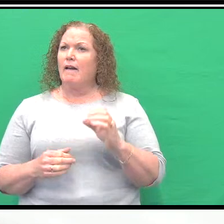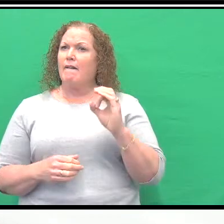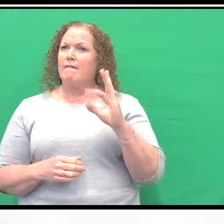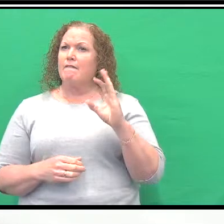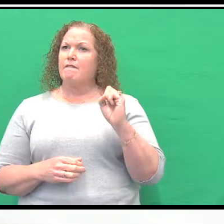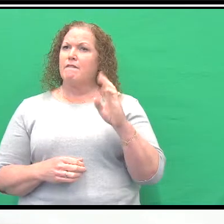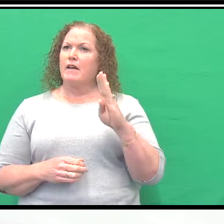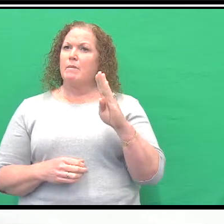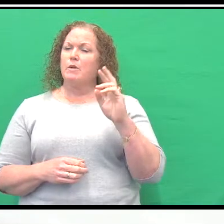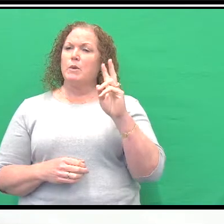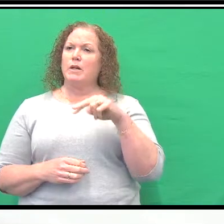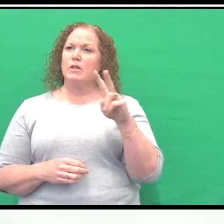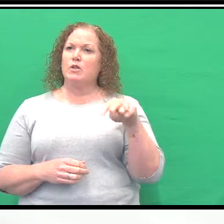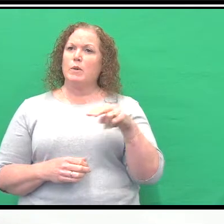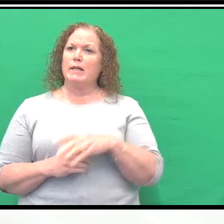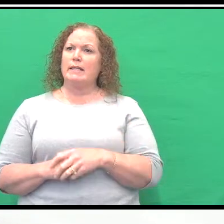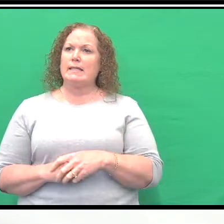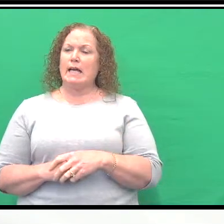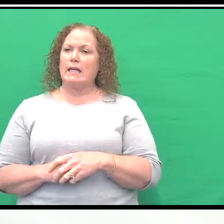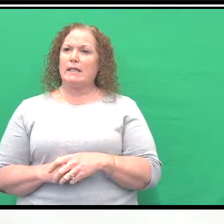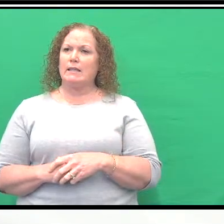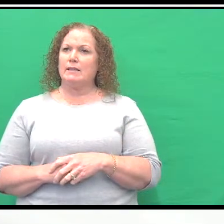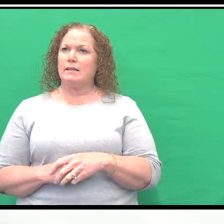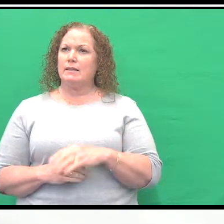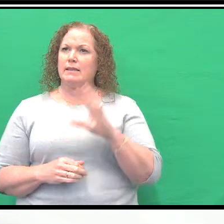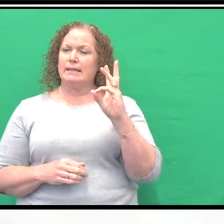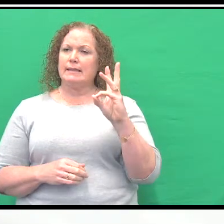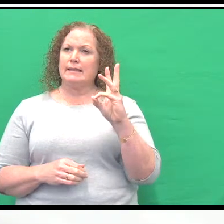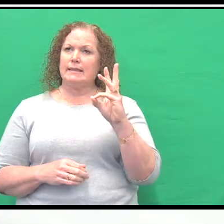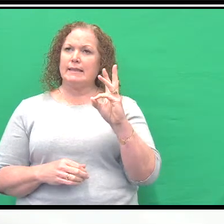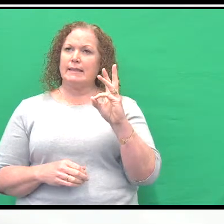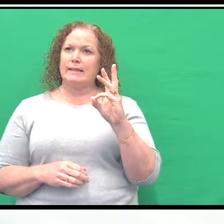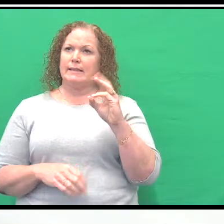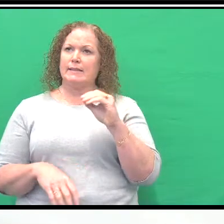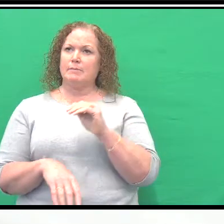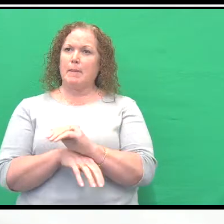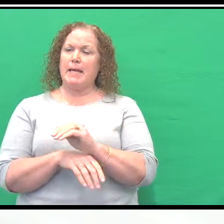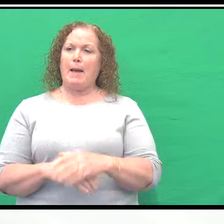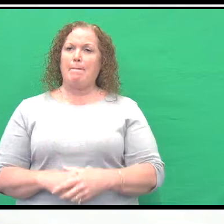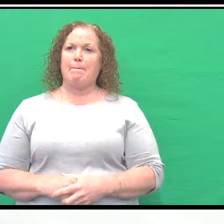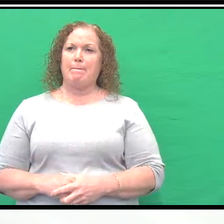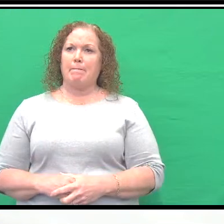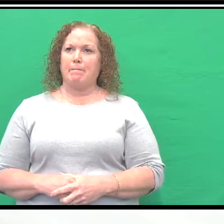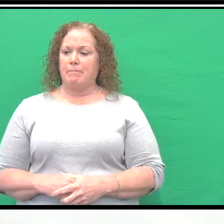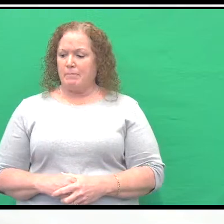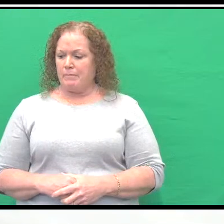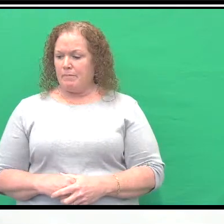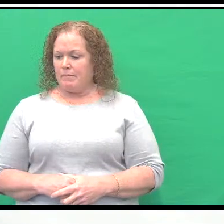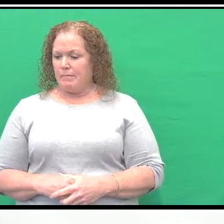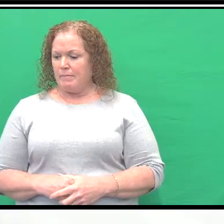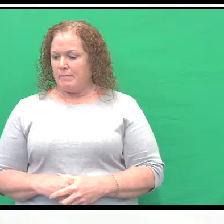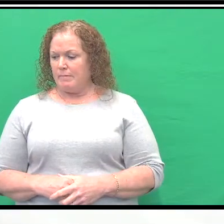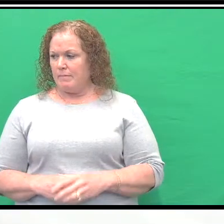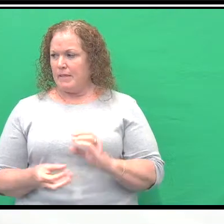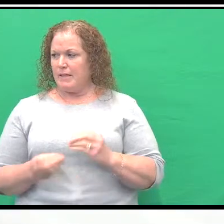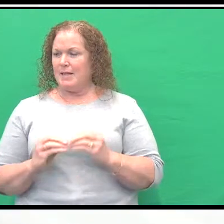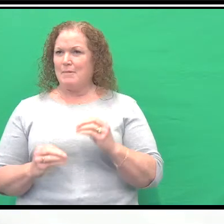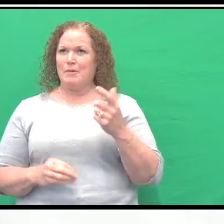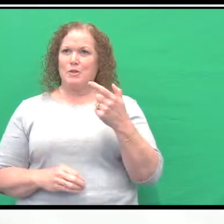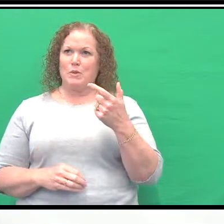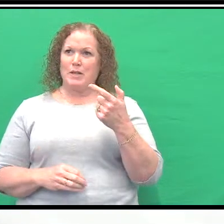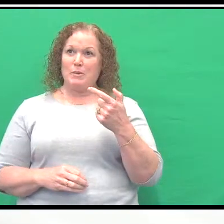22nd, 2022 at 6 p.m. Item 21 is a debrief. Anybody have anything they'd like